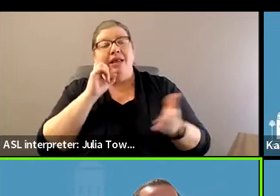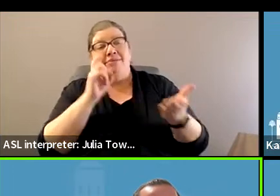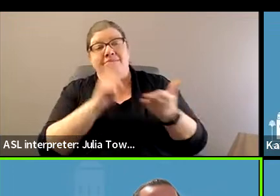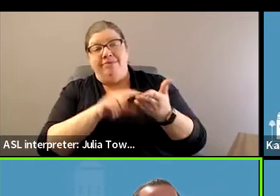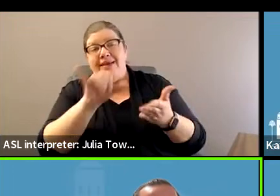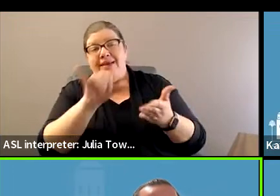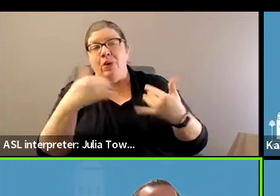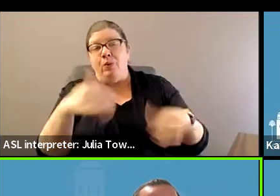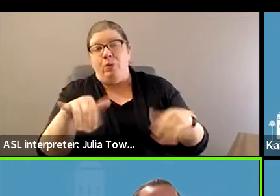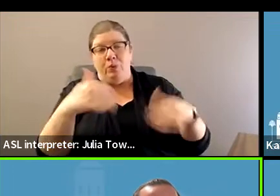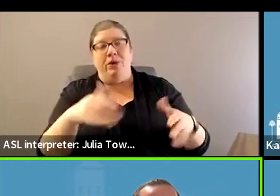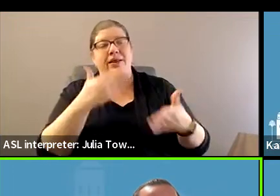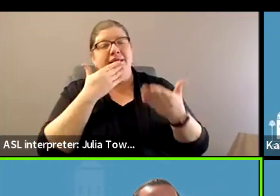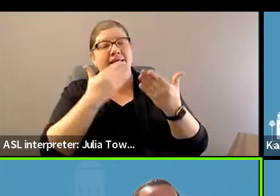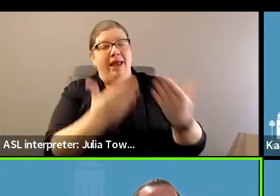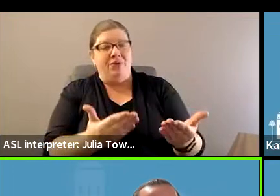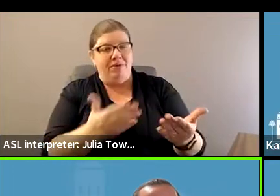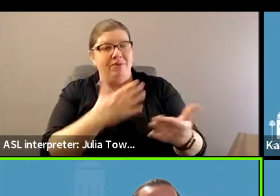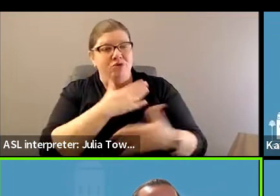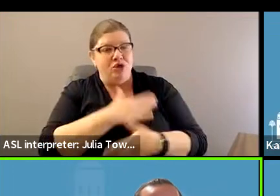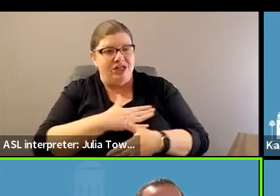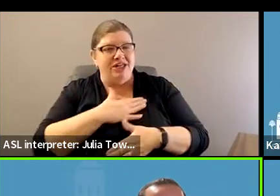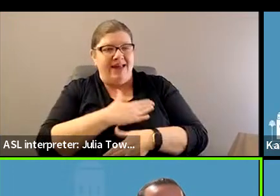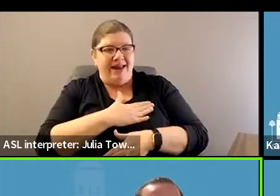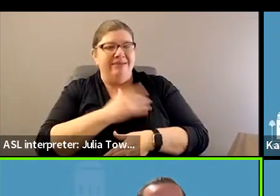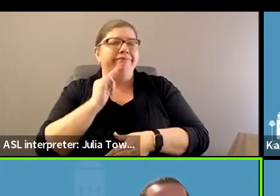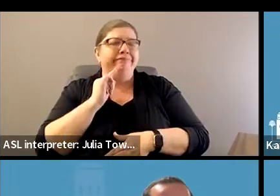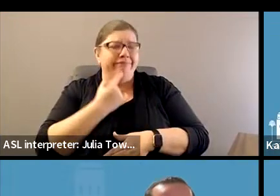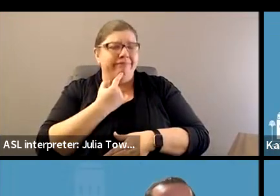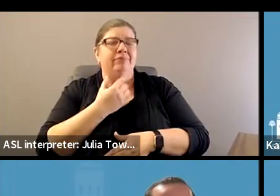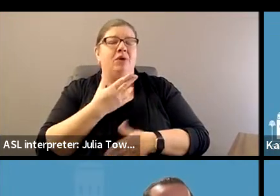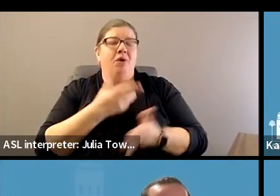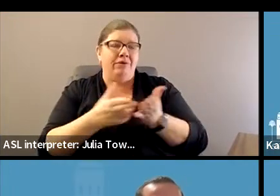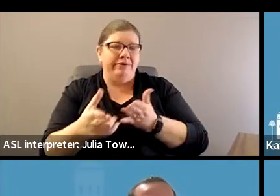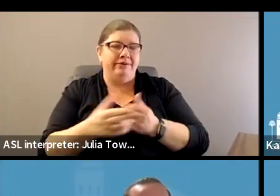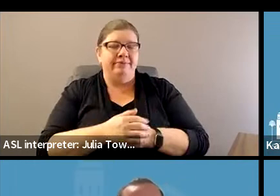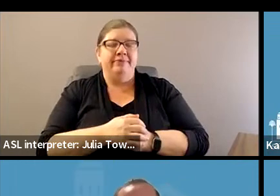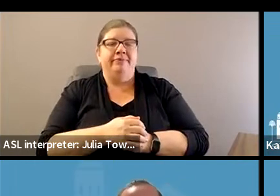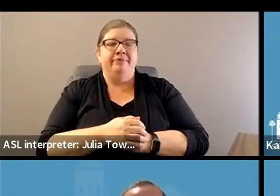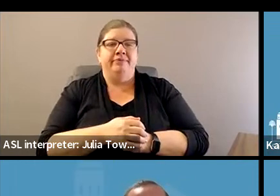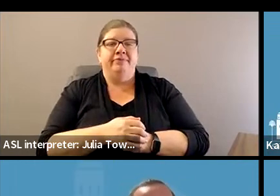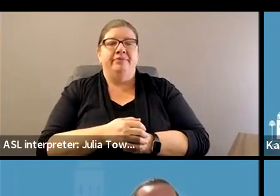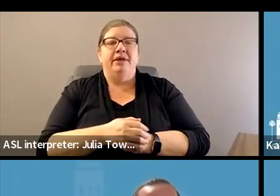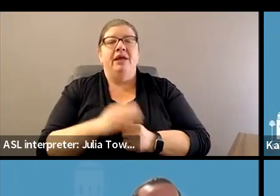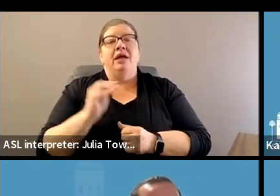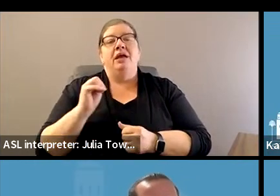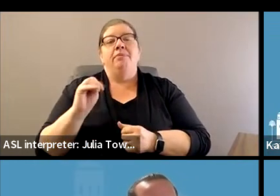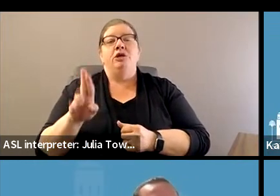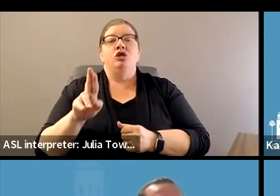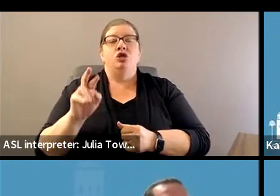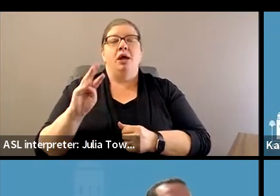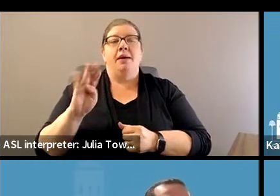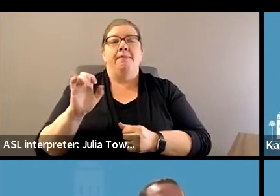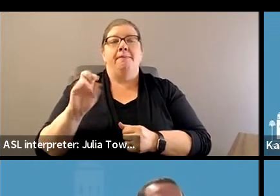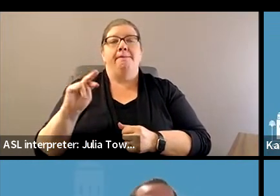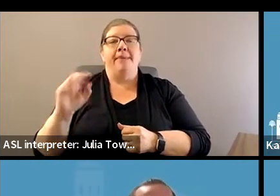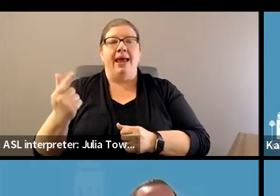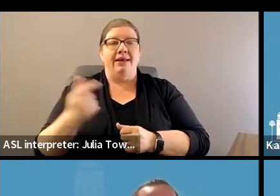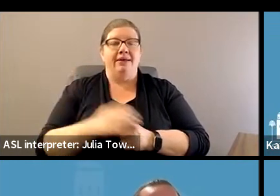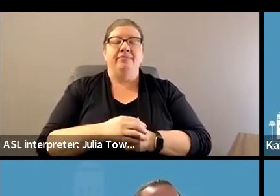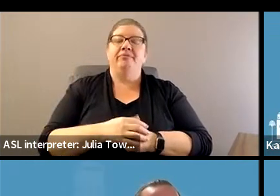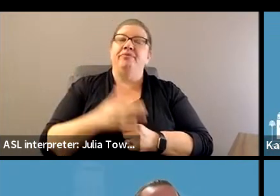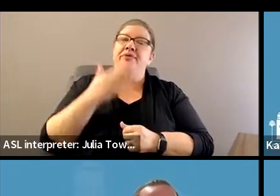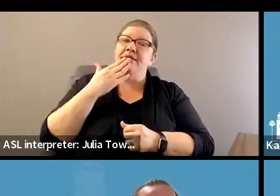just want to say thank you. I really appreciate it, sincerely. Thank you. Mr. Banning. Thank you. I